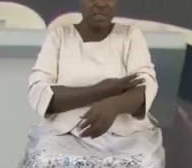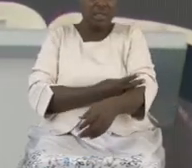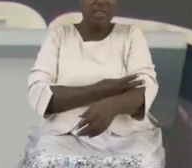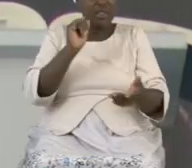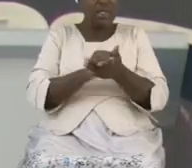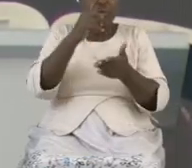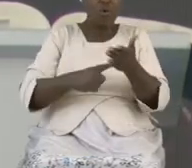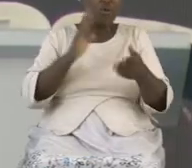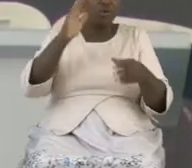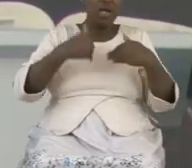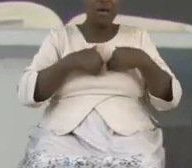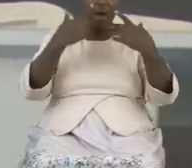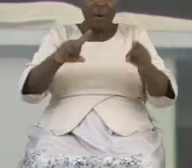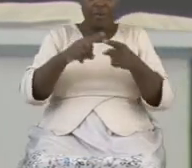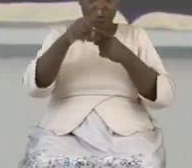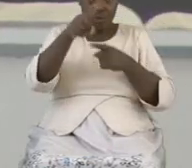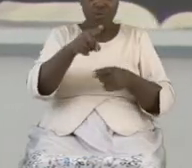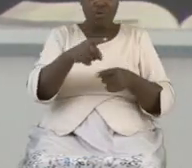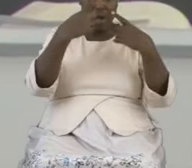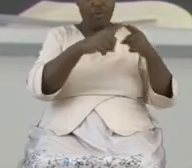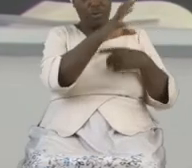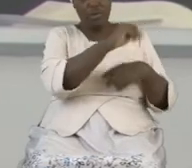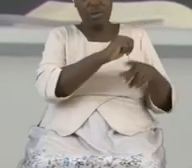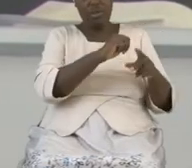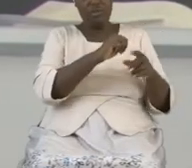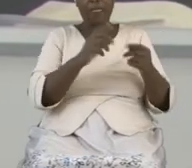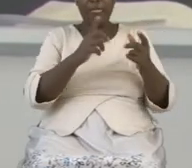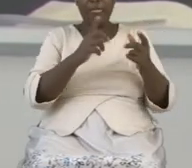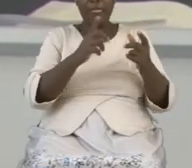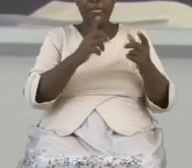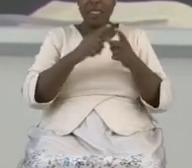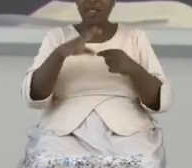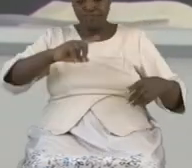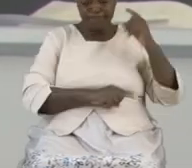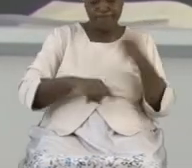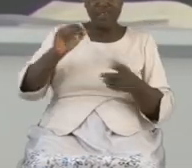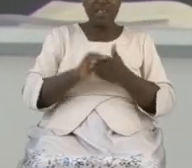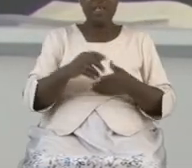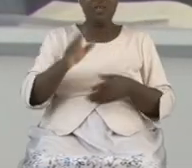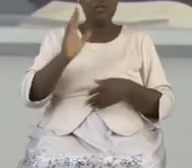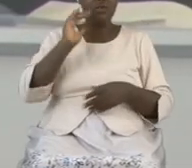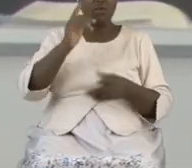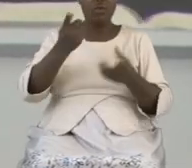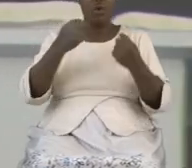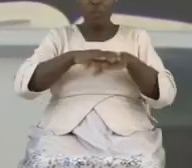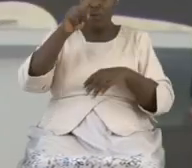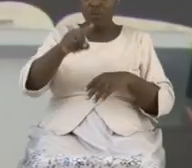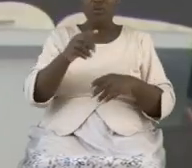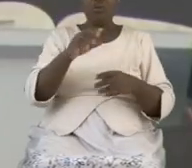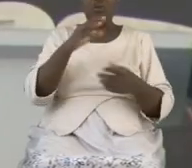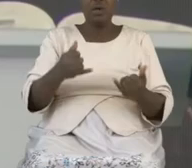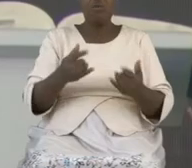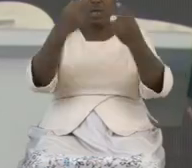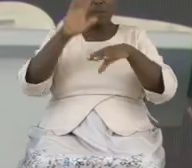And the striking that should come upon you came upon him. The affliction,